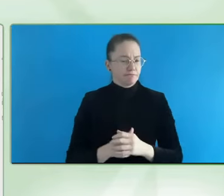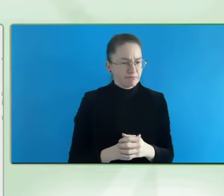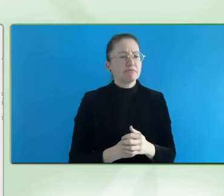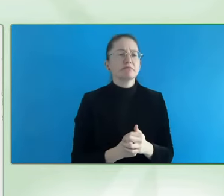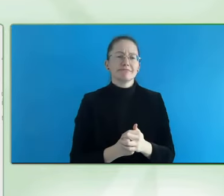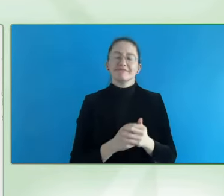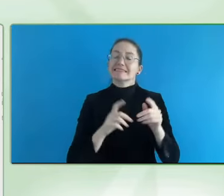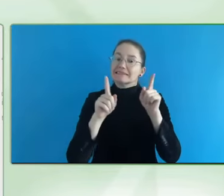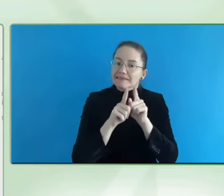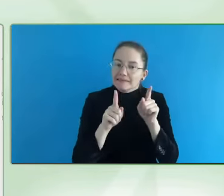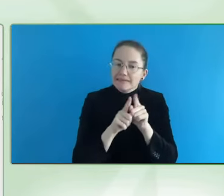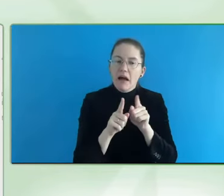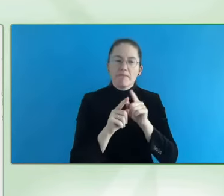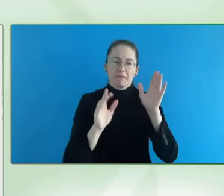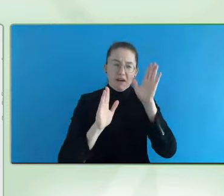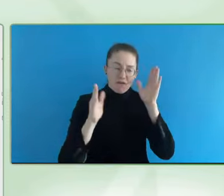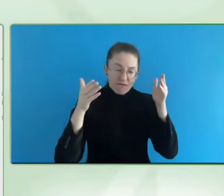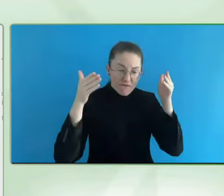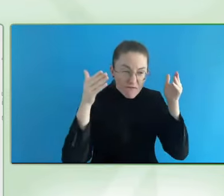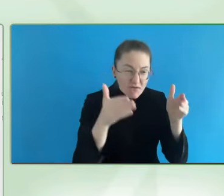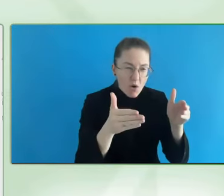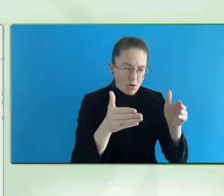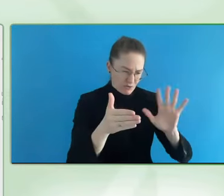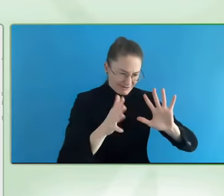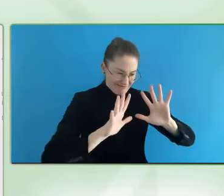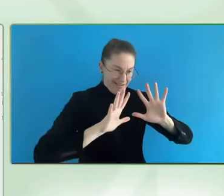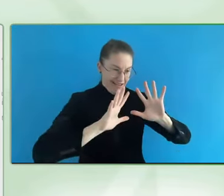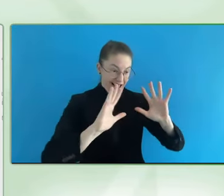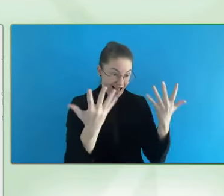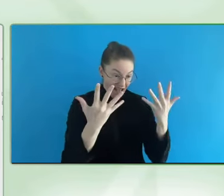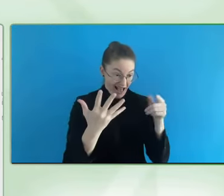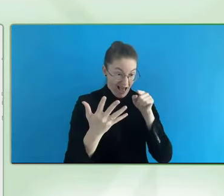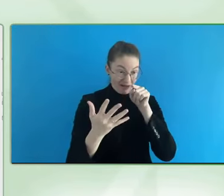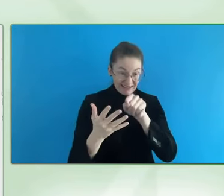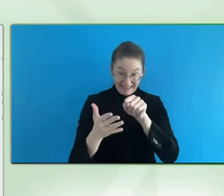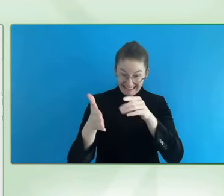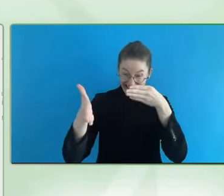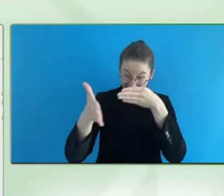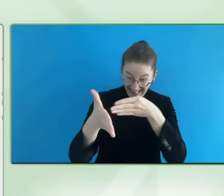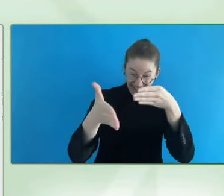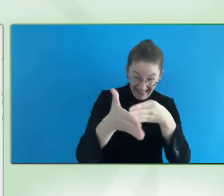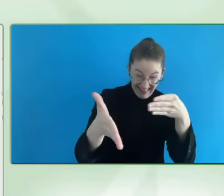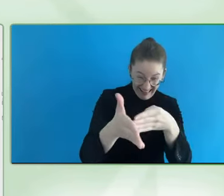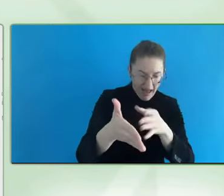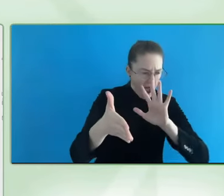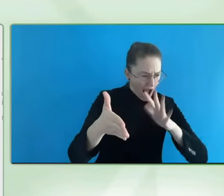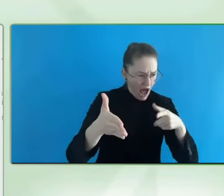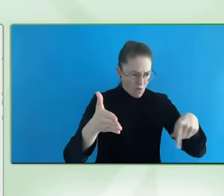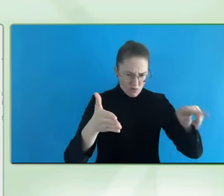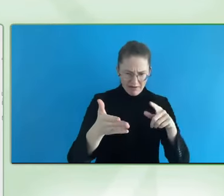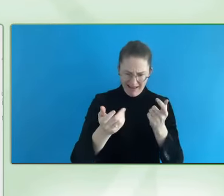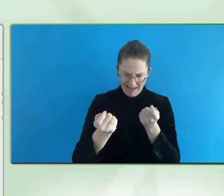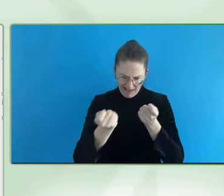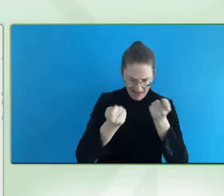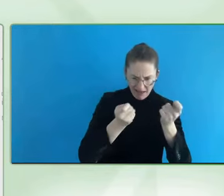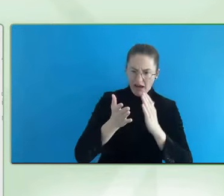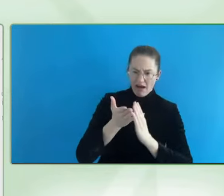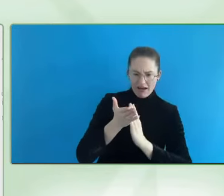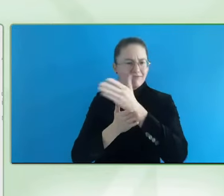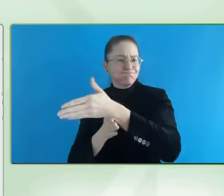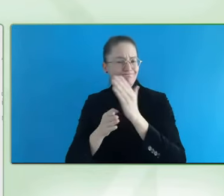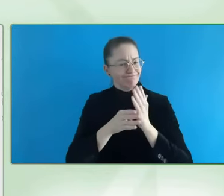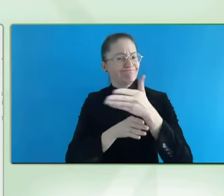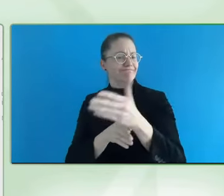facilitators and bearers, according to the biopsychosocial perspective derived